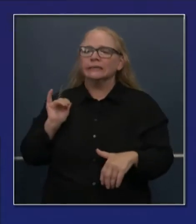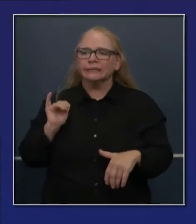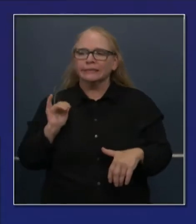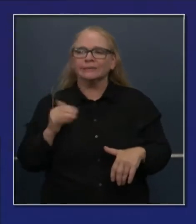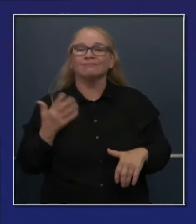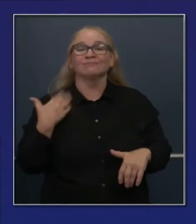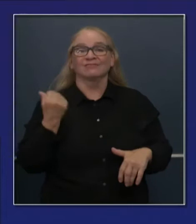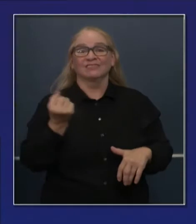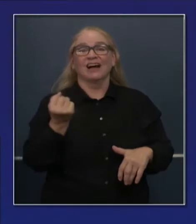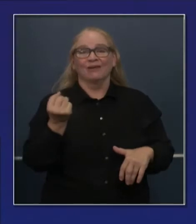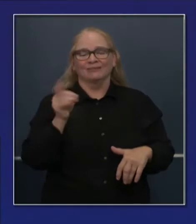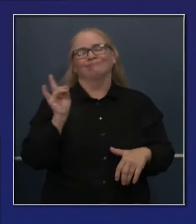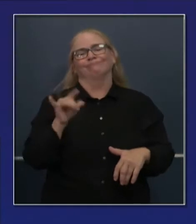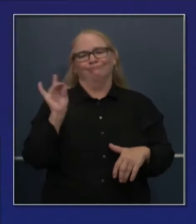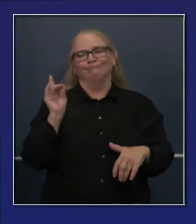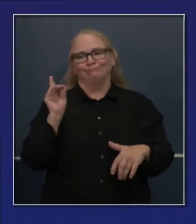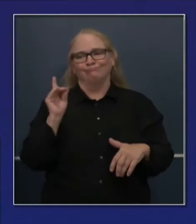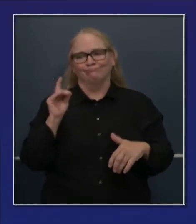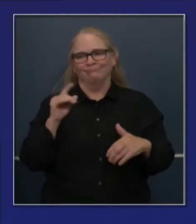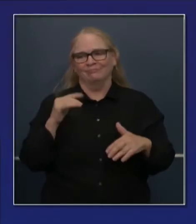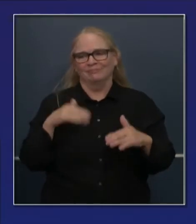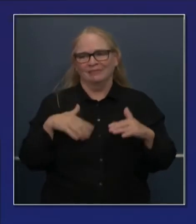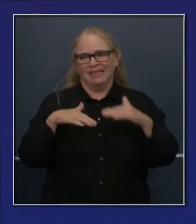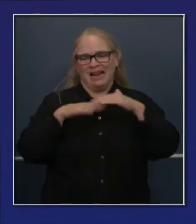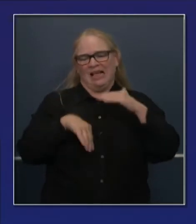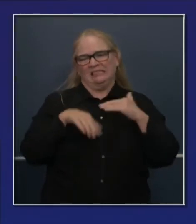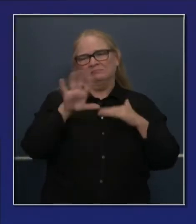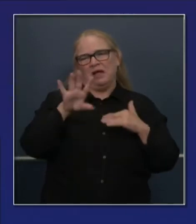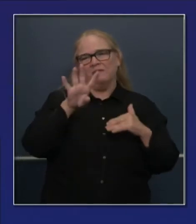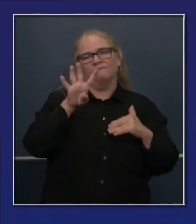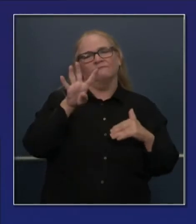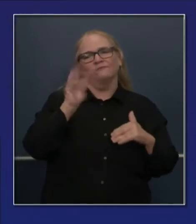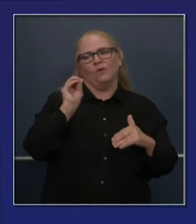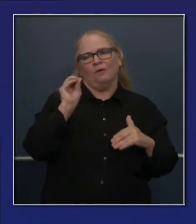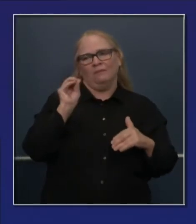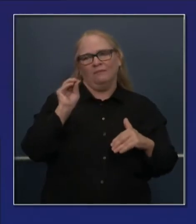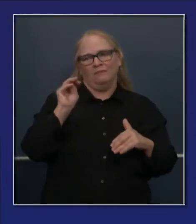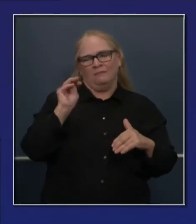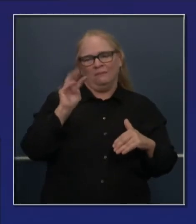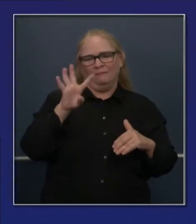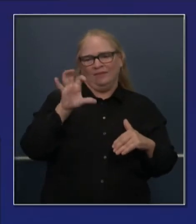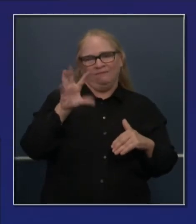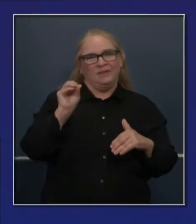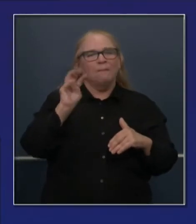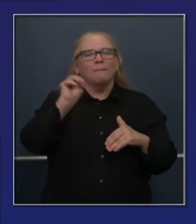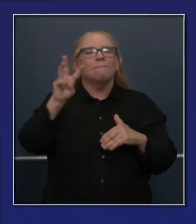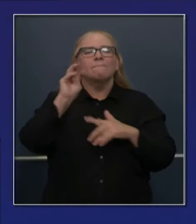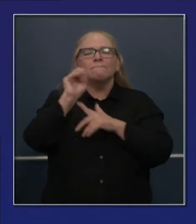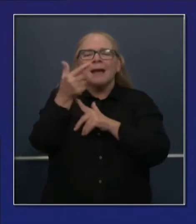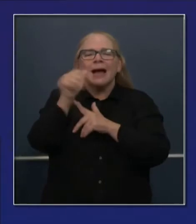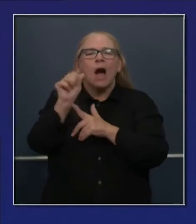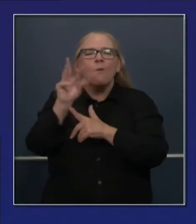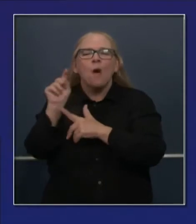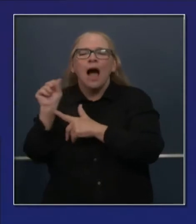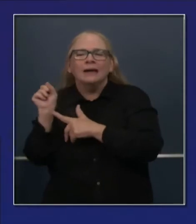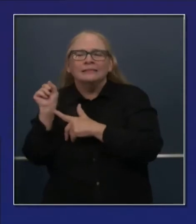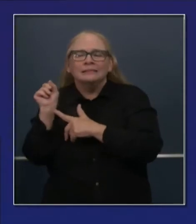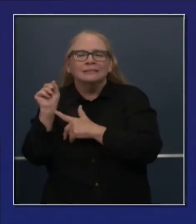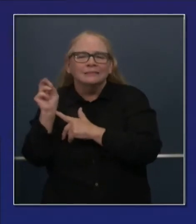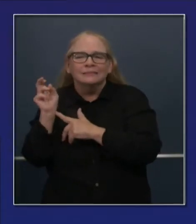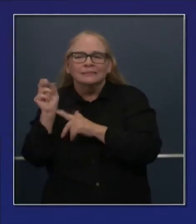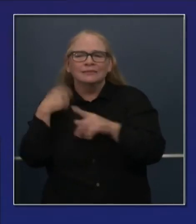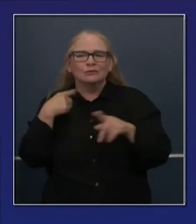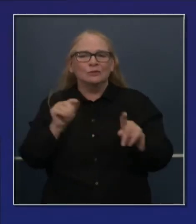roughly 450 megawatts. We were able to turn some things on, address some issues with generators, some peaker plants and the